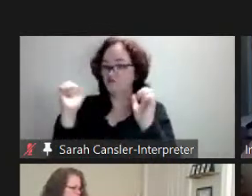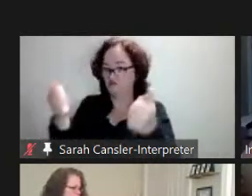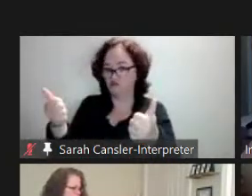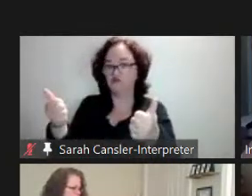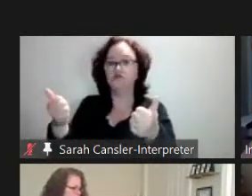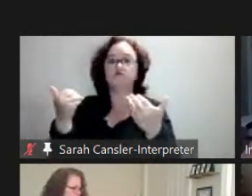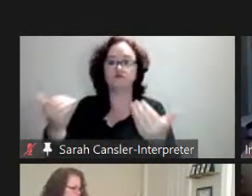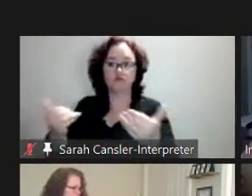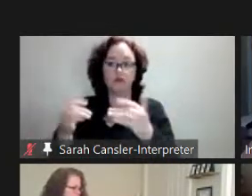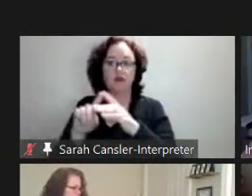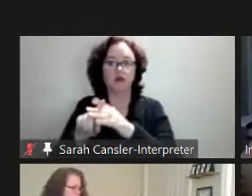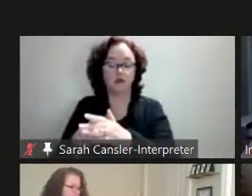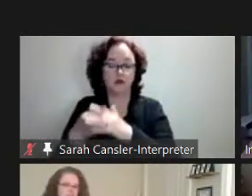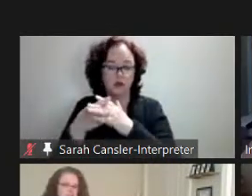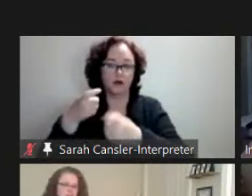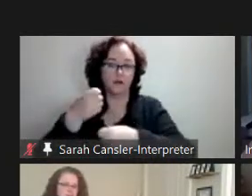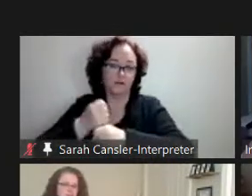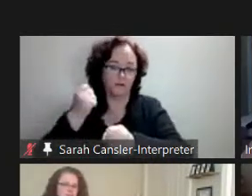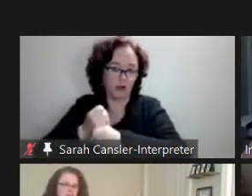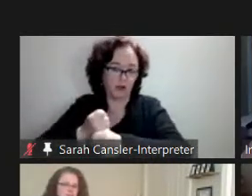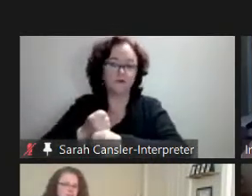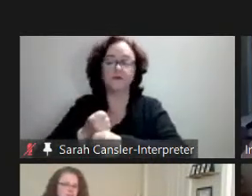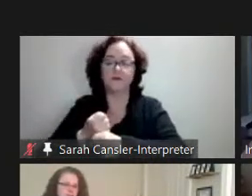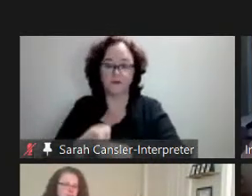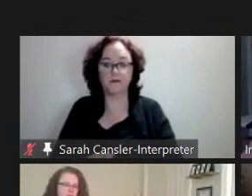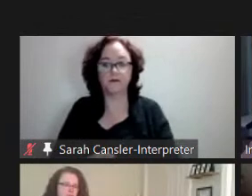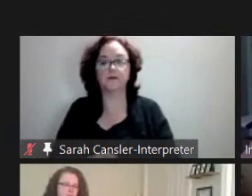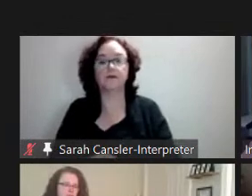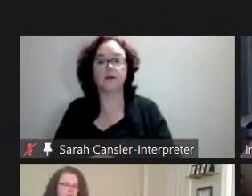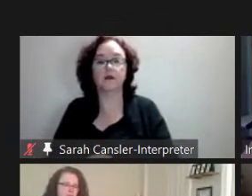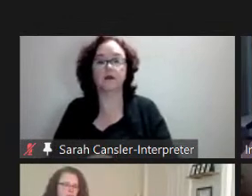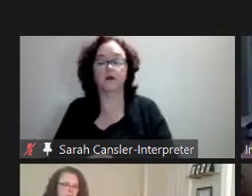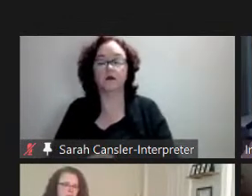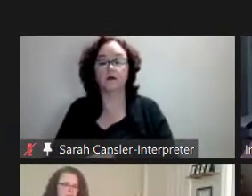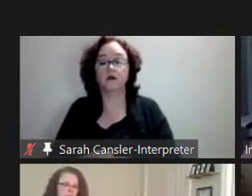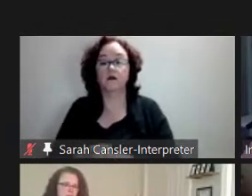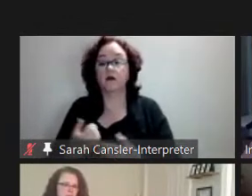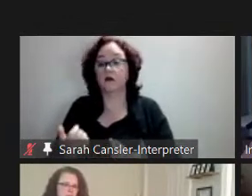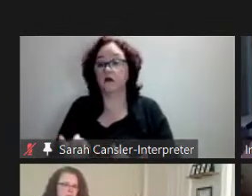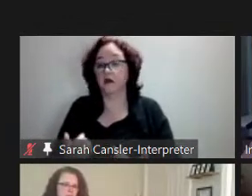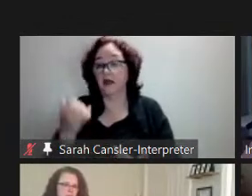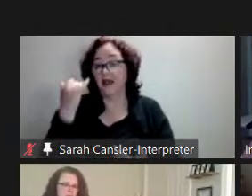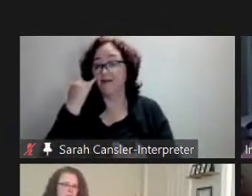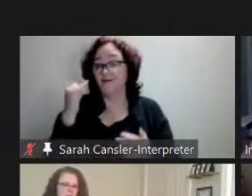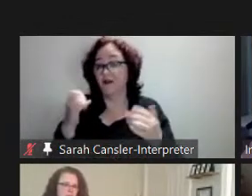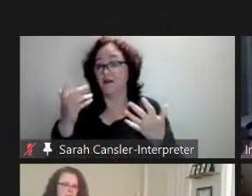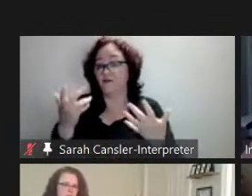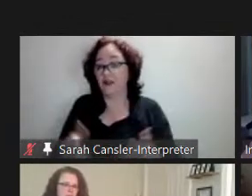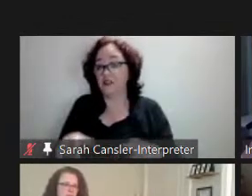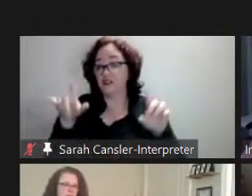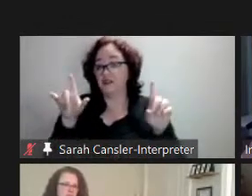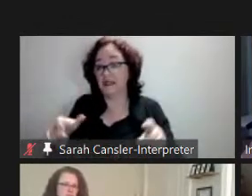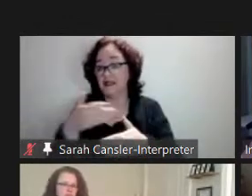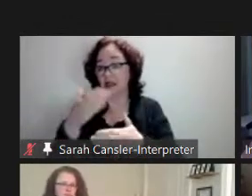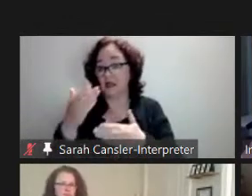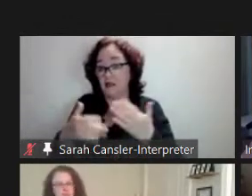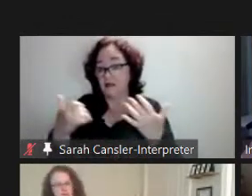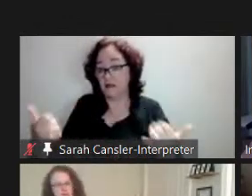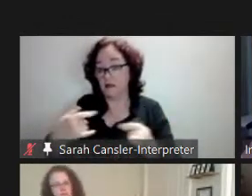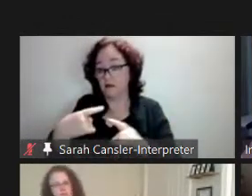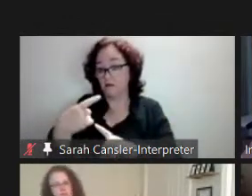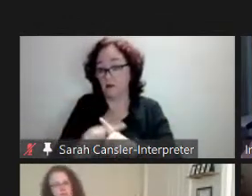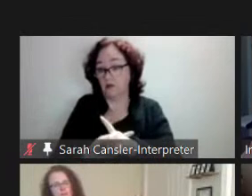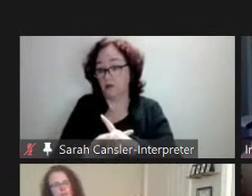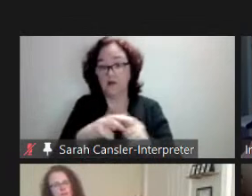production. Best case scenario right now is if we finish testing at the end of the month, we potentially could